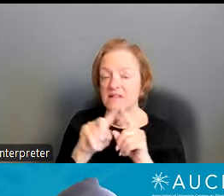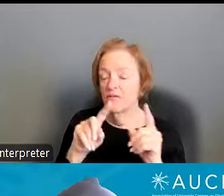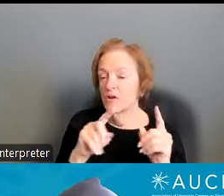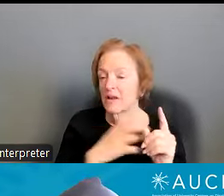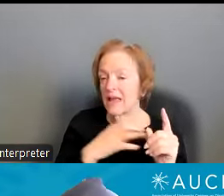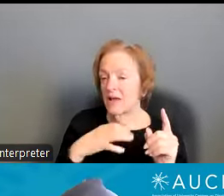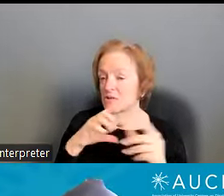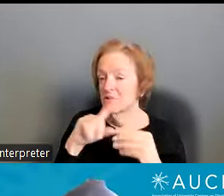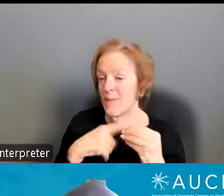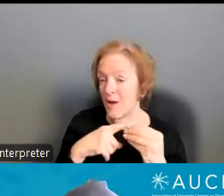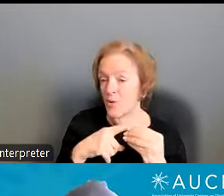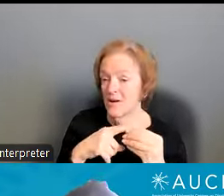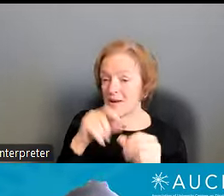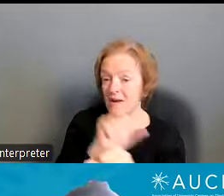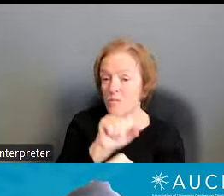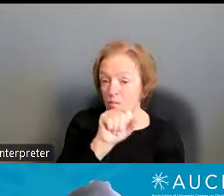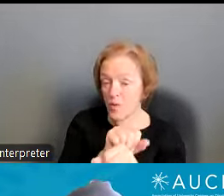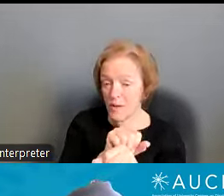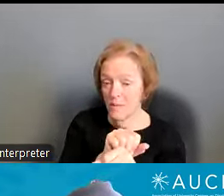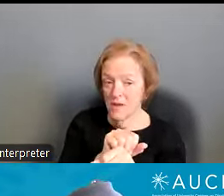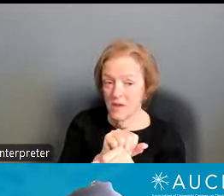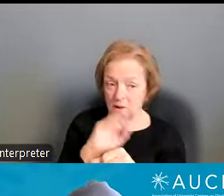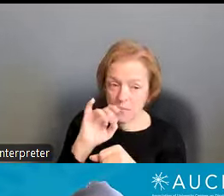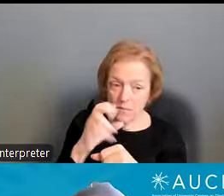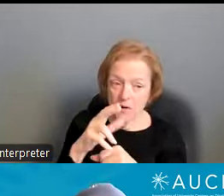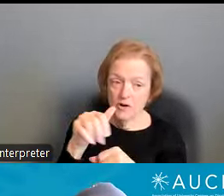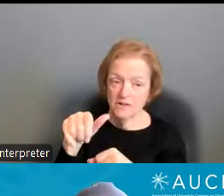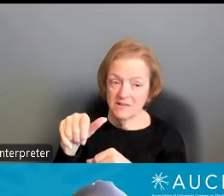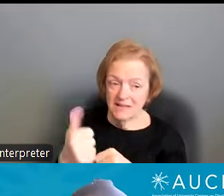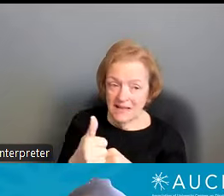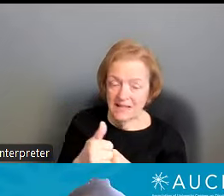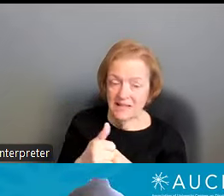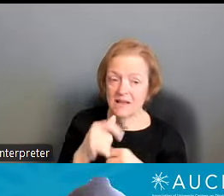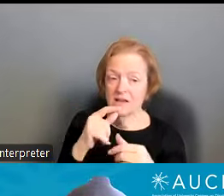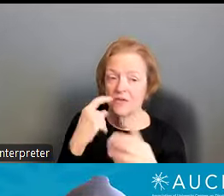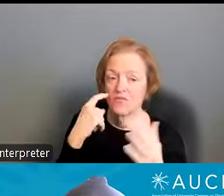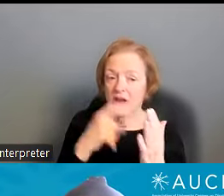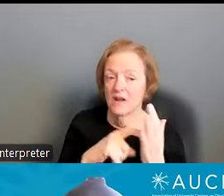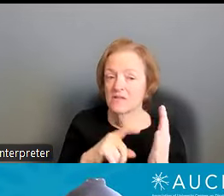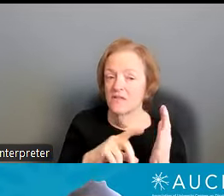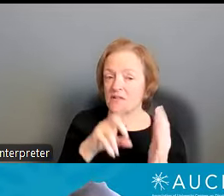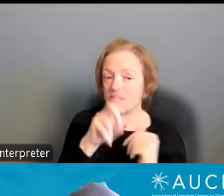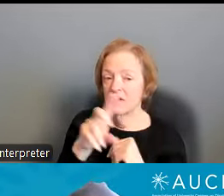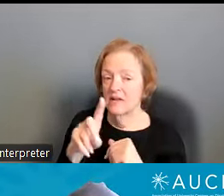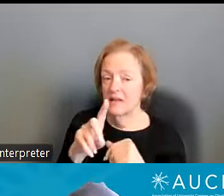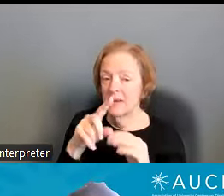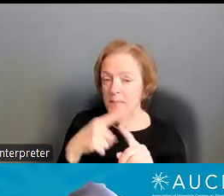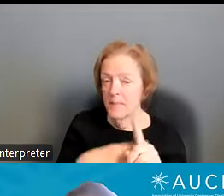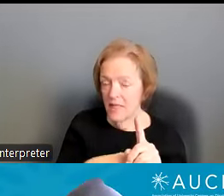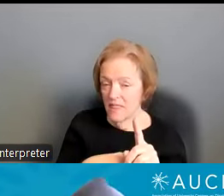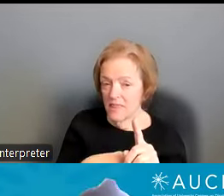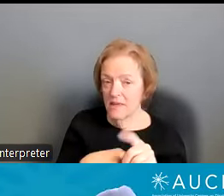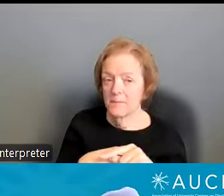10th. This is in recognition of Developmental Disabilities Awareness Month, which is March. It will